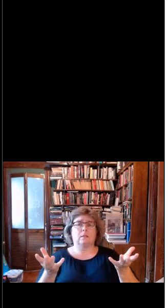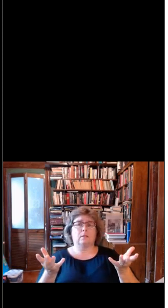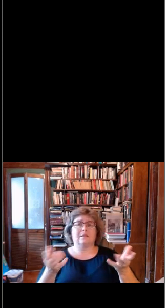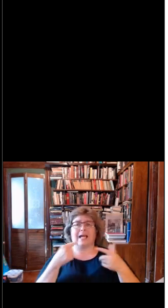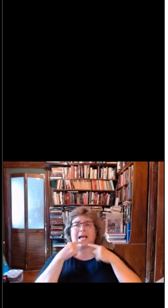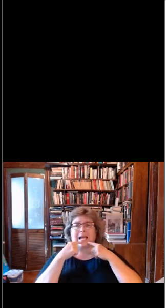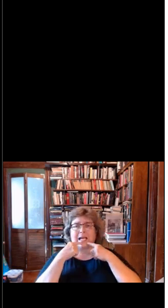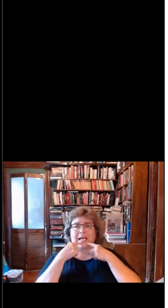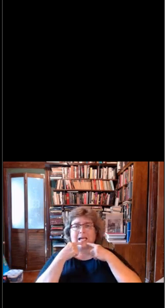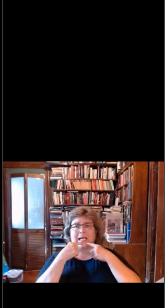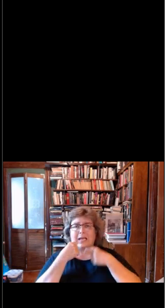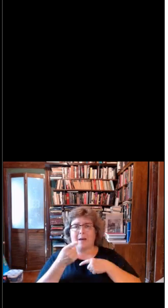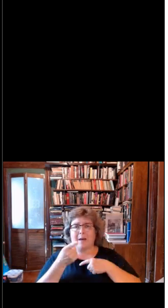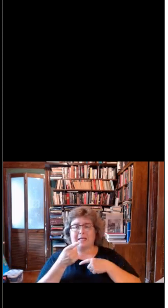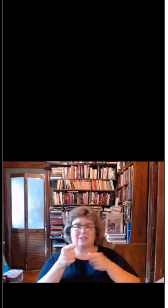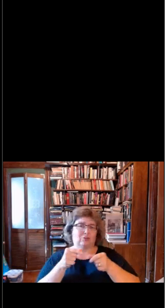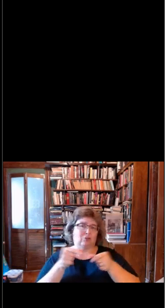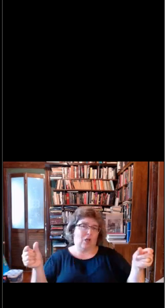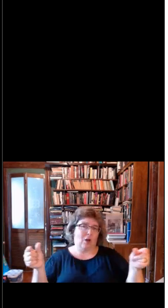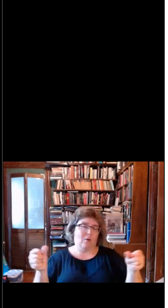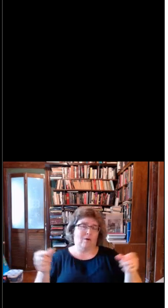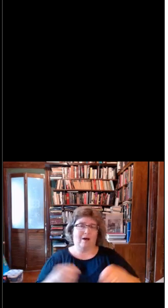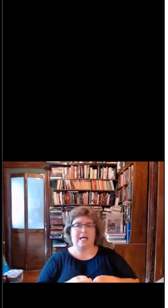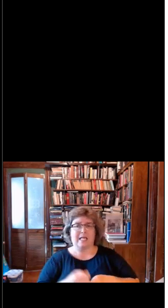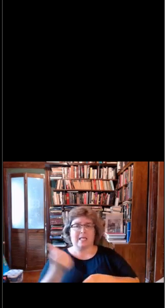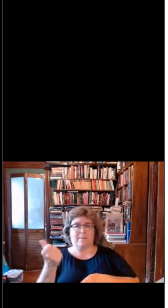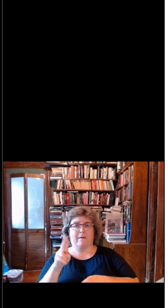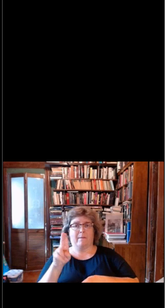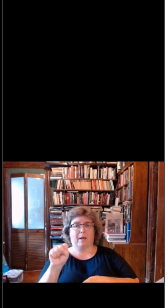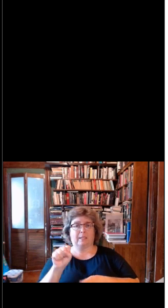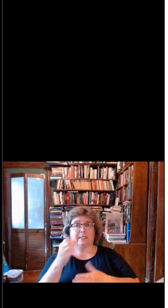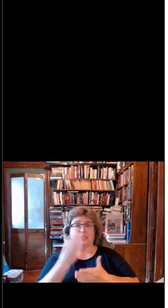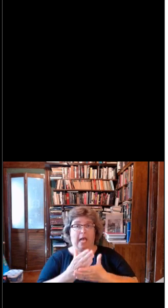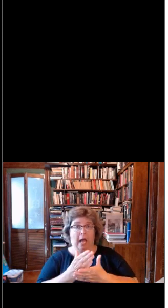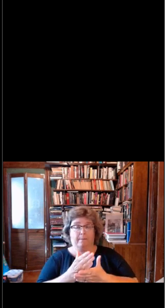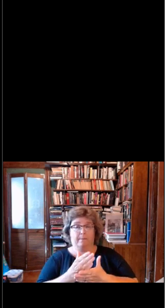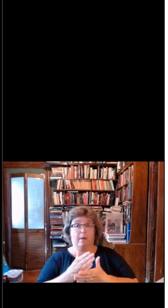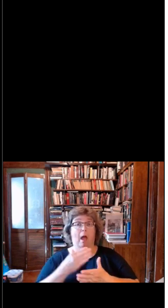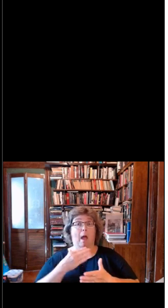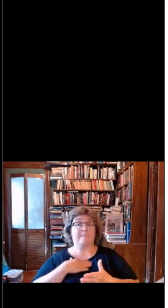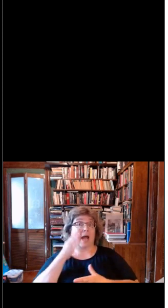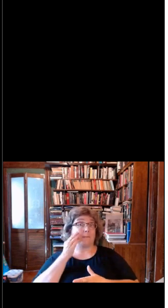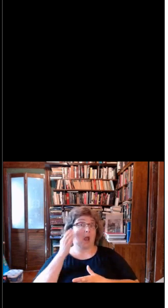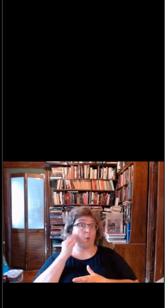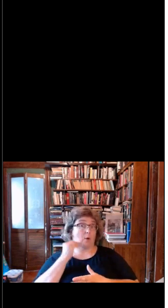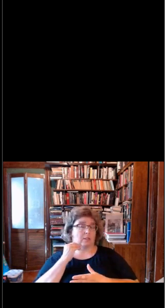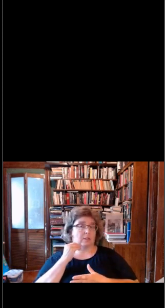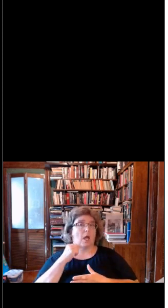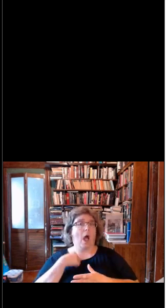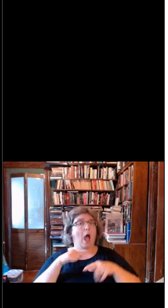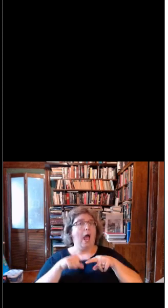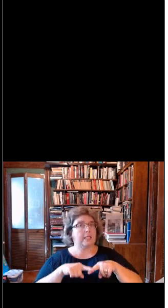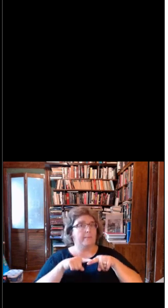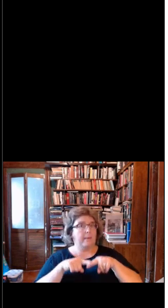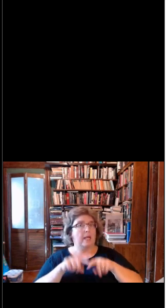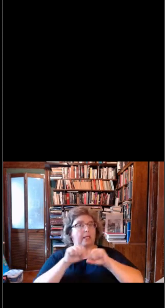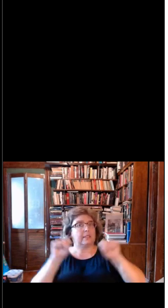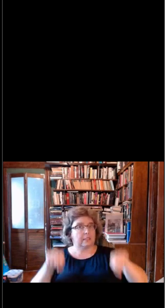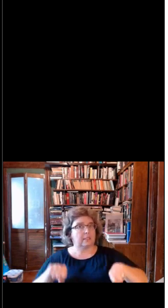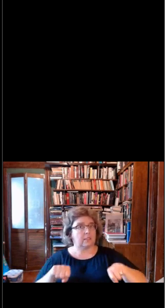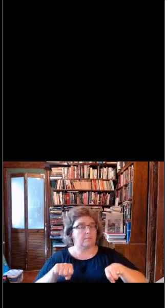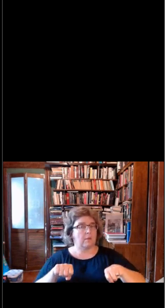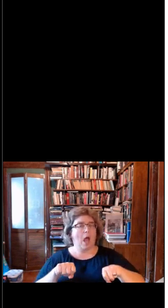in general about the elimination of bus stops. In my experience, and I do depend on the system, I'm on it at